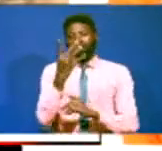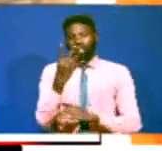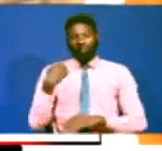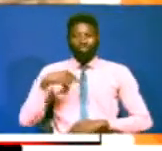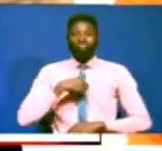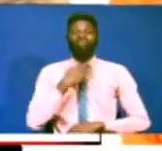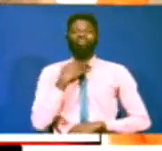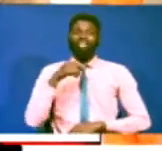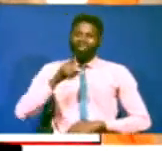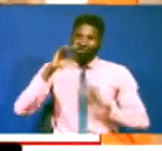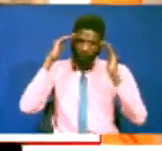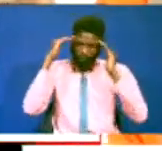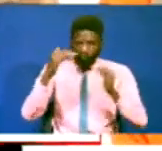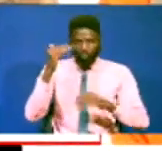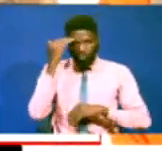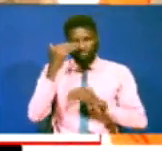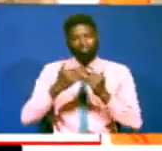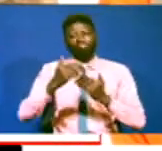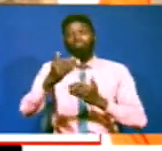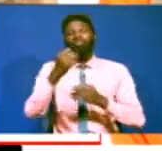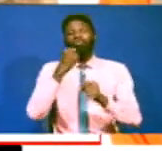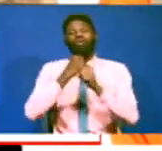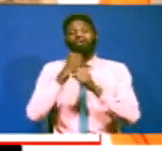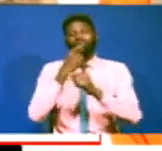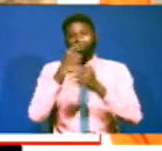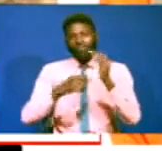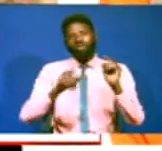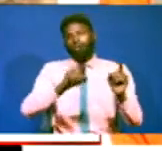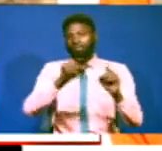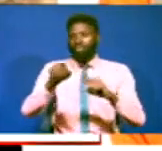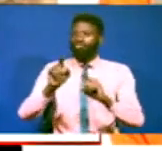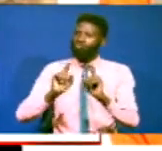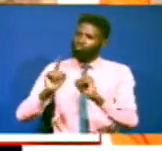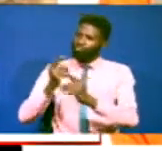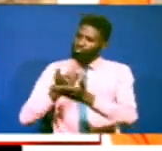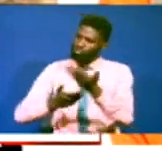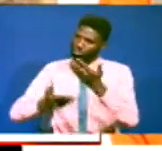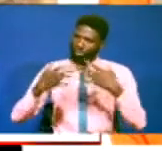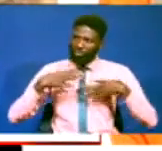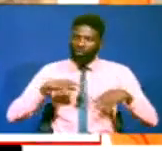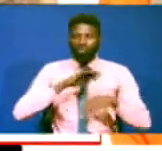courses that you are going to do. We want to guide you. Be there, talk to all the people who will be coming there